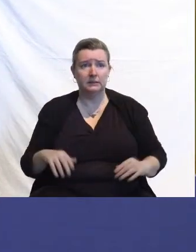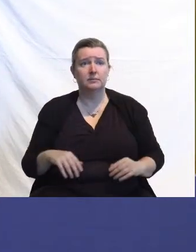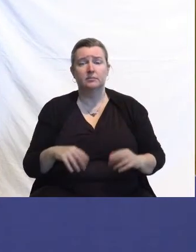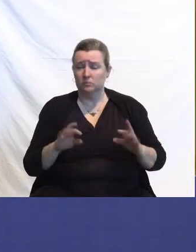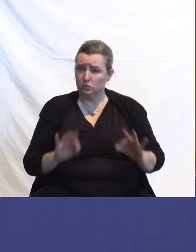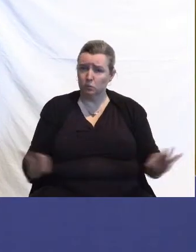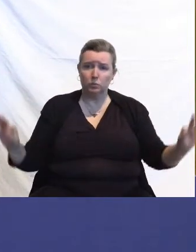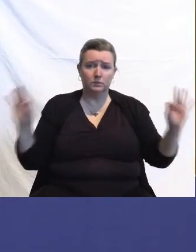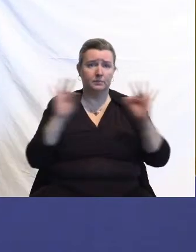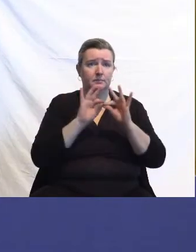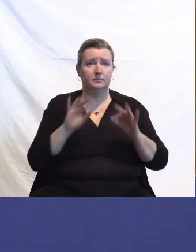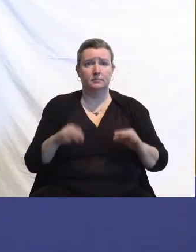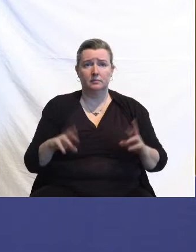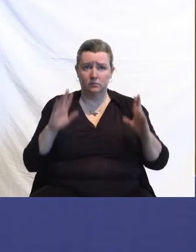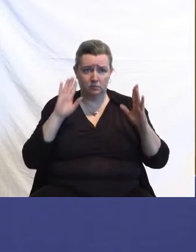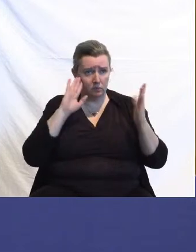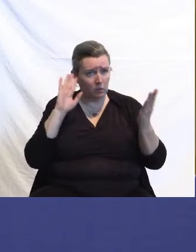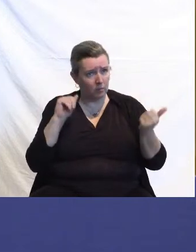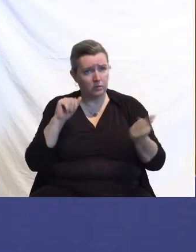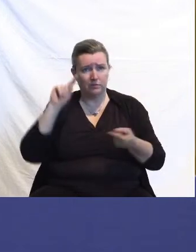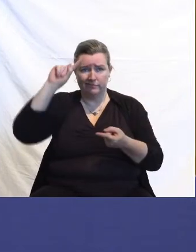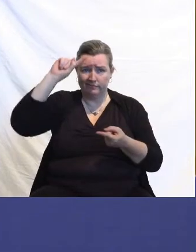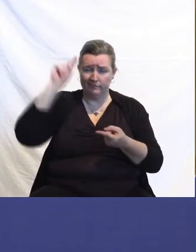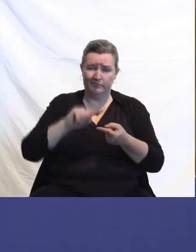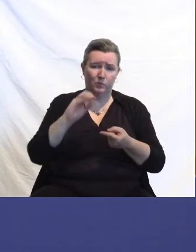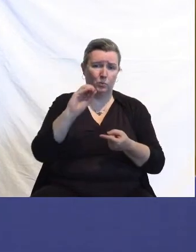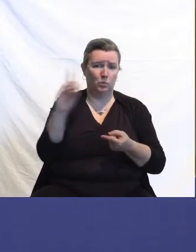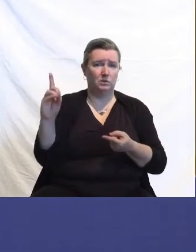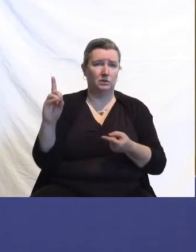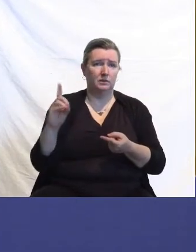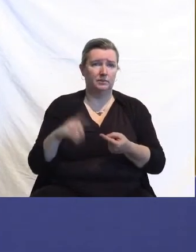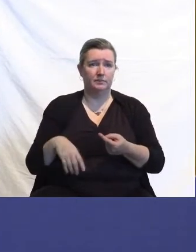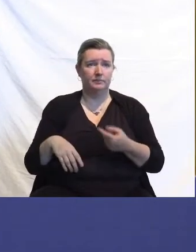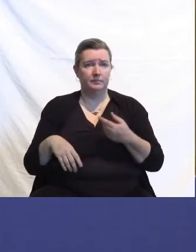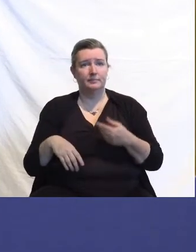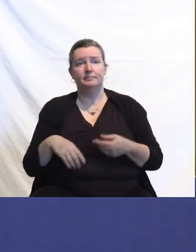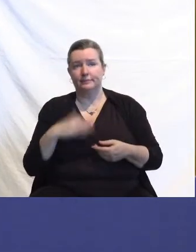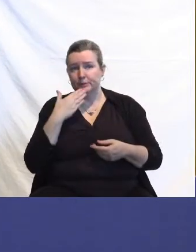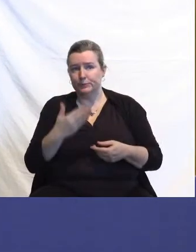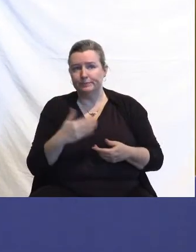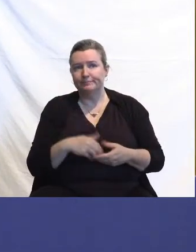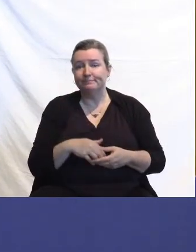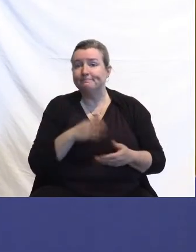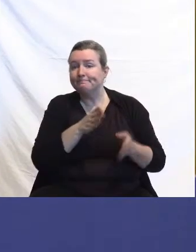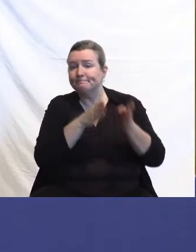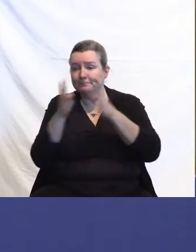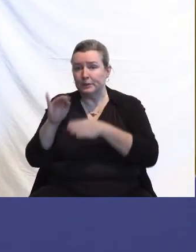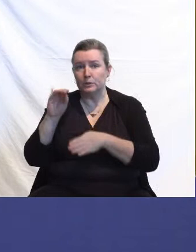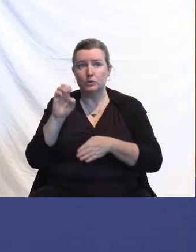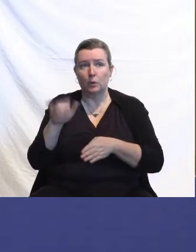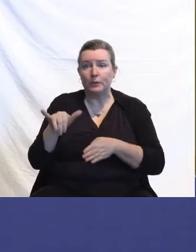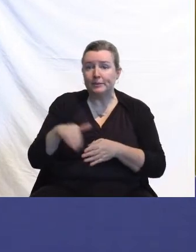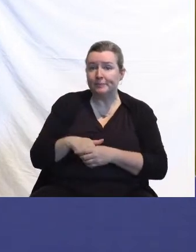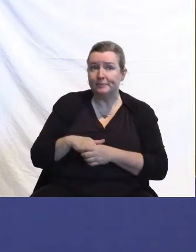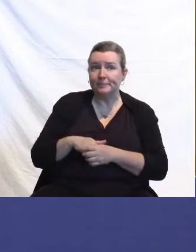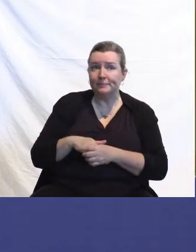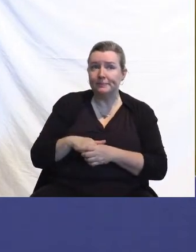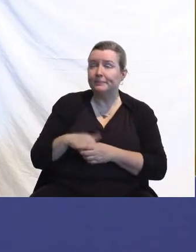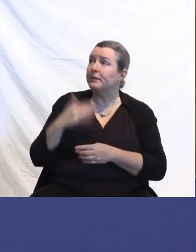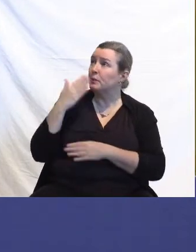our ability to break the back of this. Thanks, Dustin. Let's go across to Joey, and then we'll go back to Alex. Joey, good afternoon. Good afternoon,